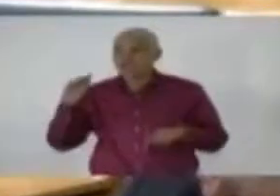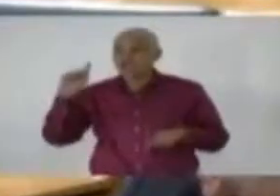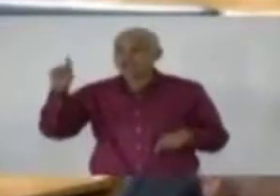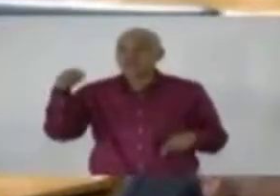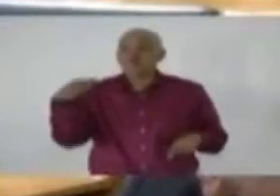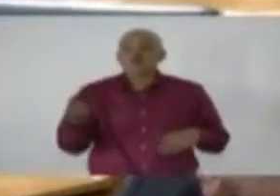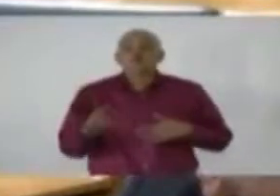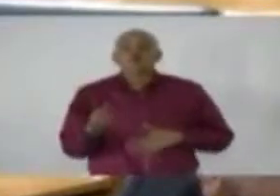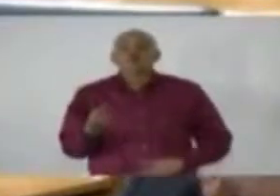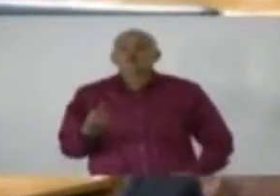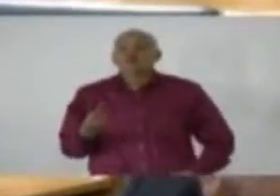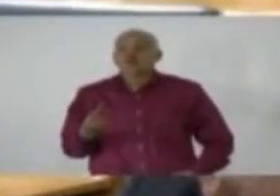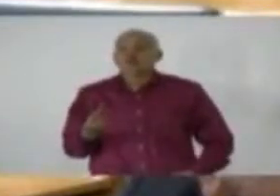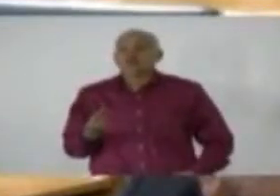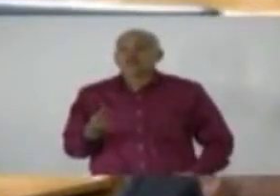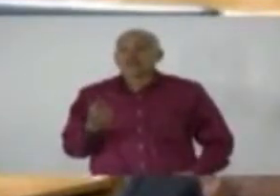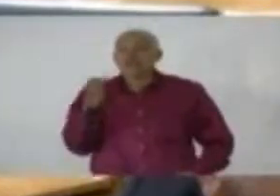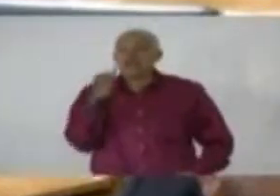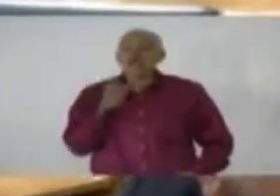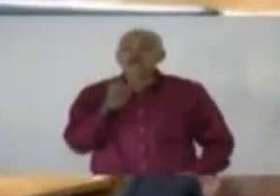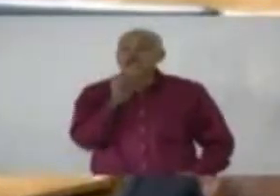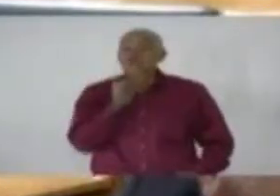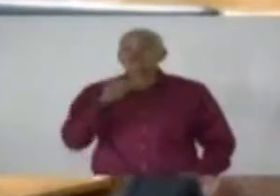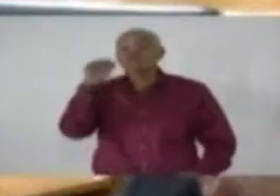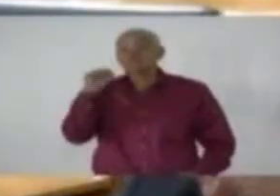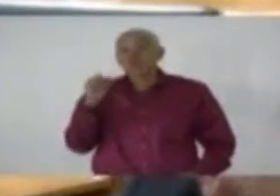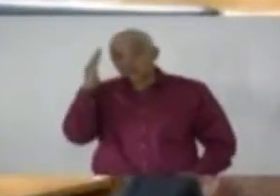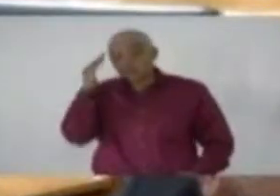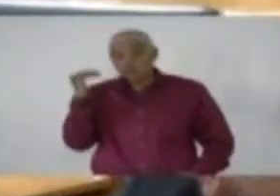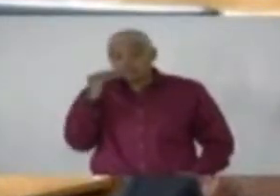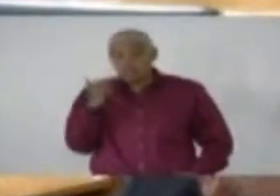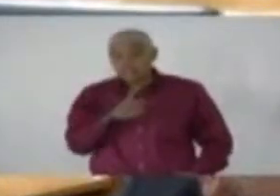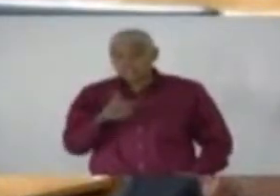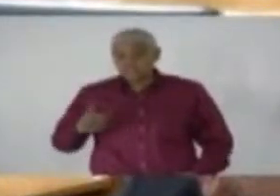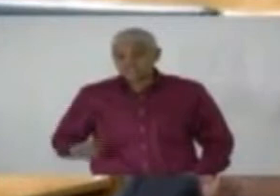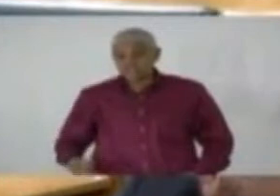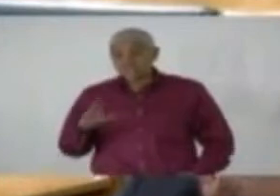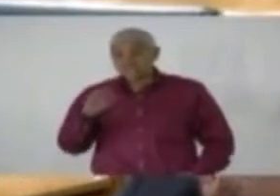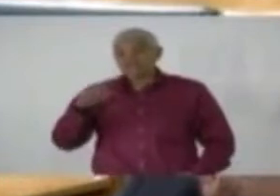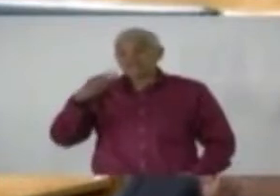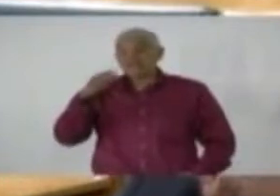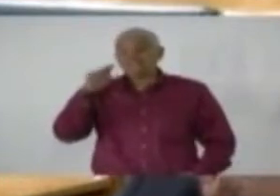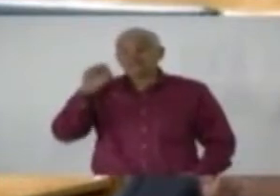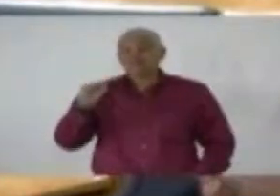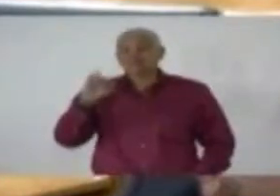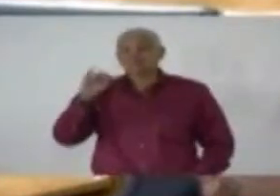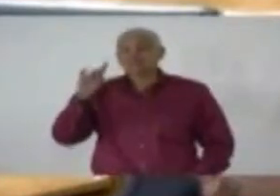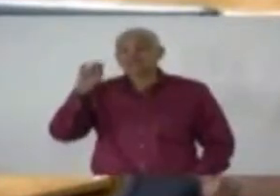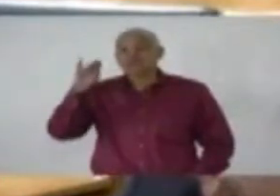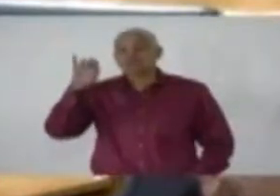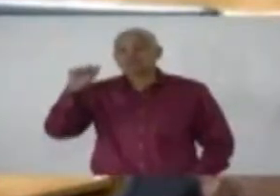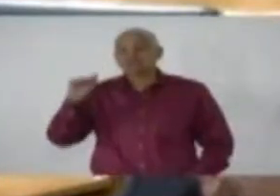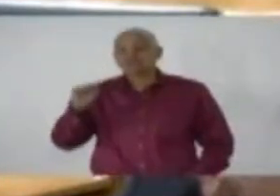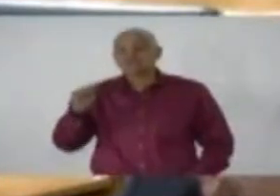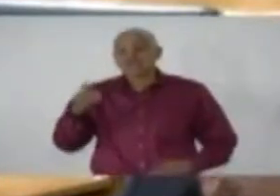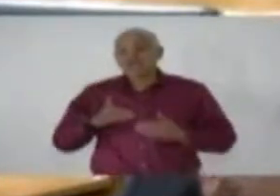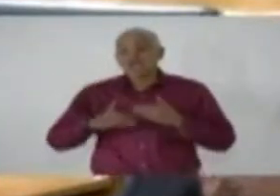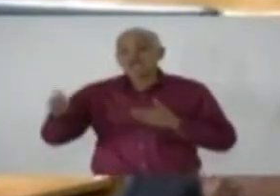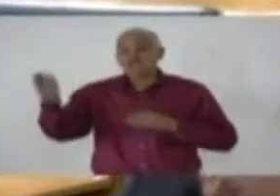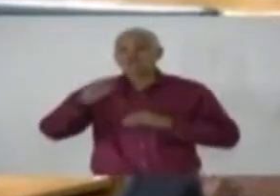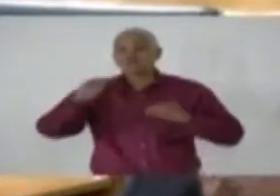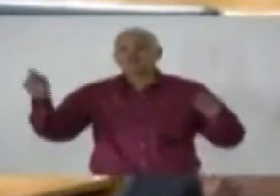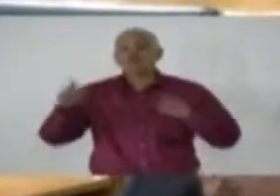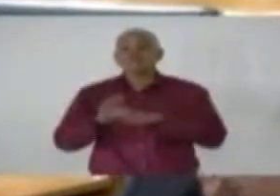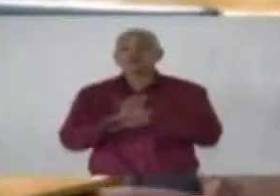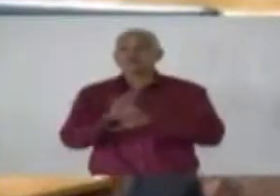only Israel, South Korea, China, Philippines, and Indonesia are ahead of us. None from the